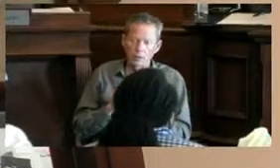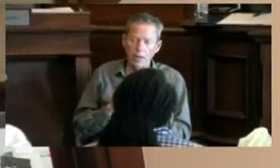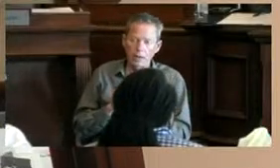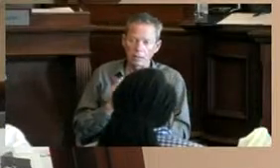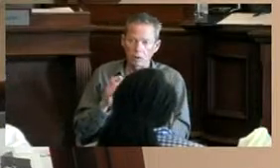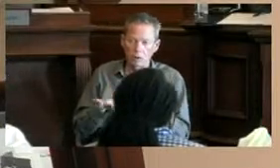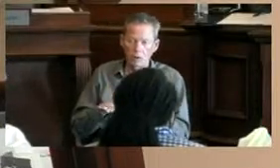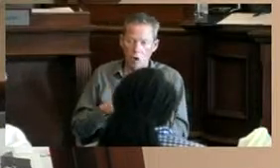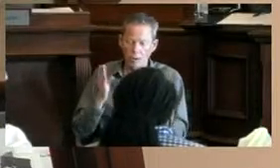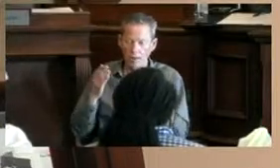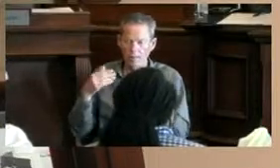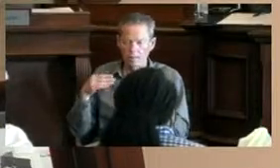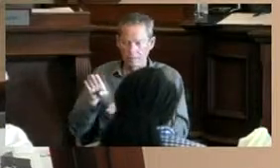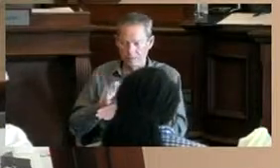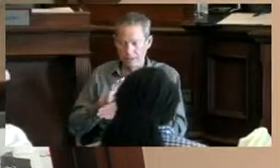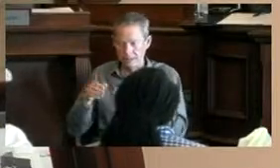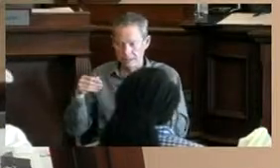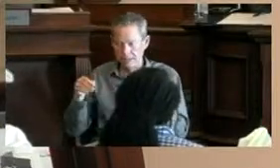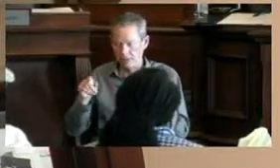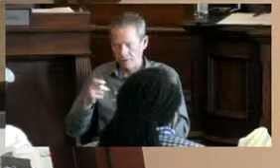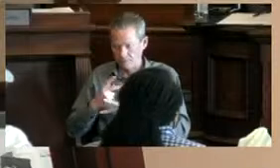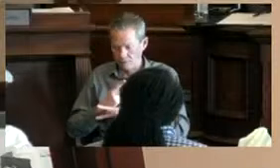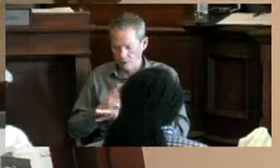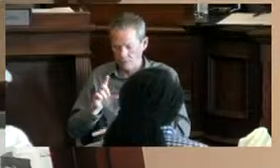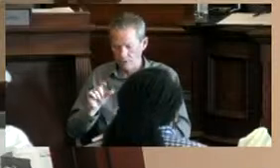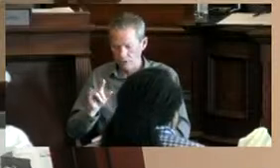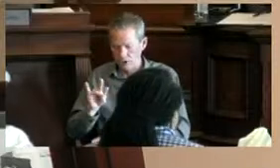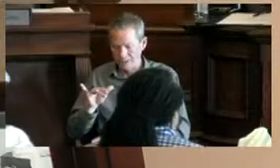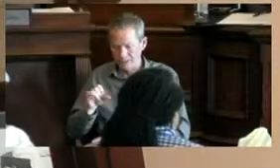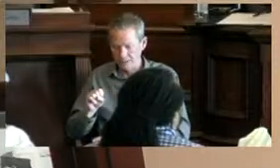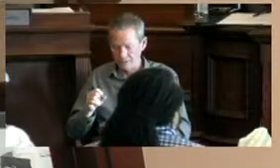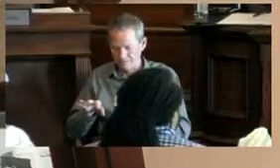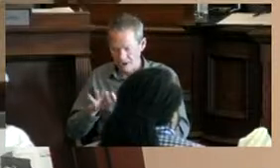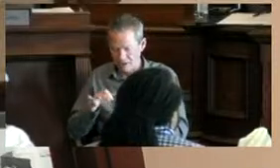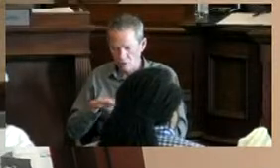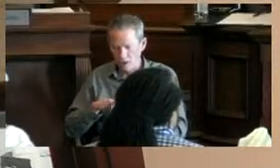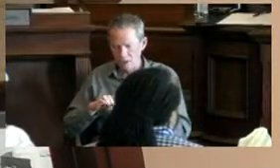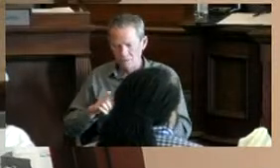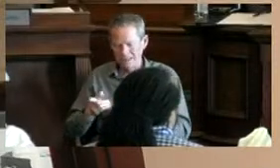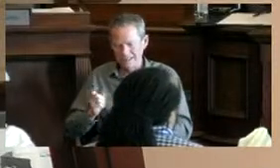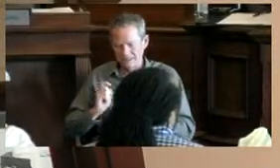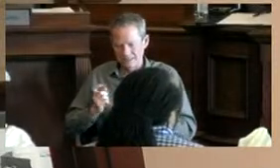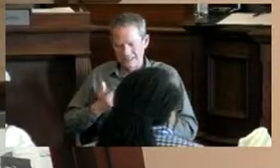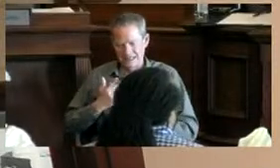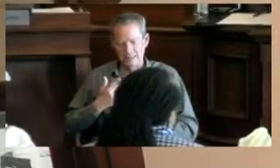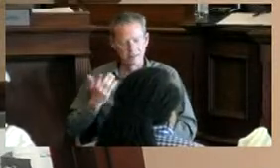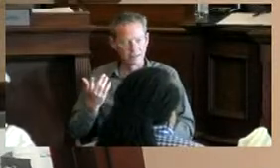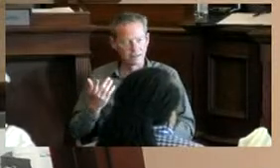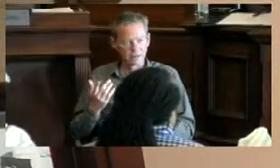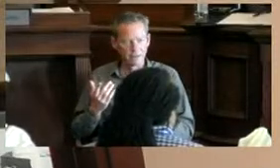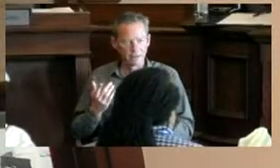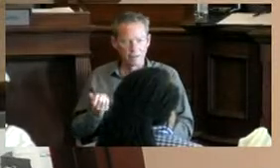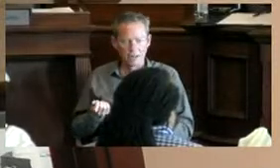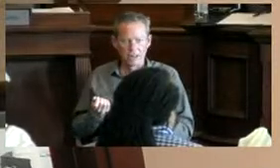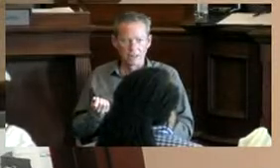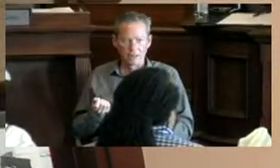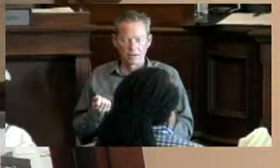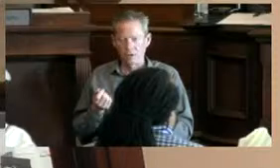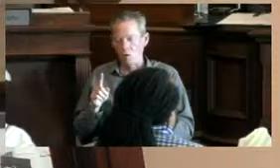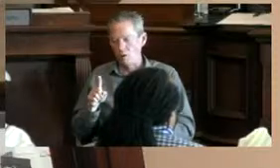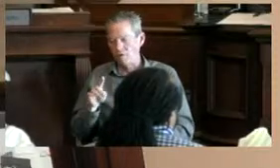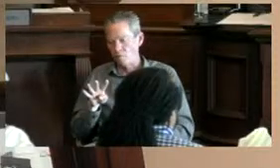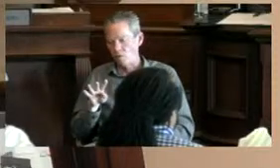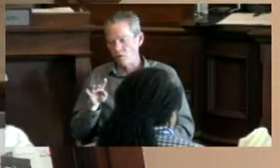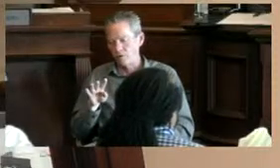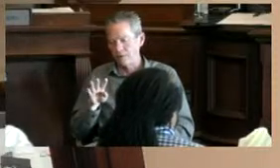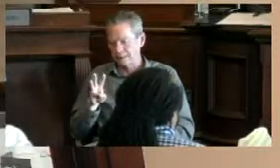retail spot, obviously they got to work through logistics and find a location, but just to get us a sense, is it, you know, X number in 14621,